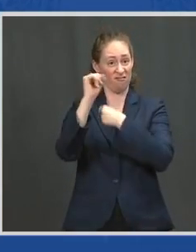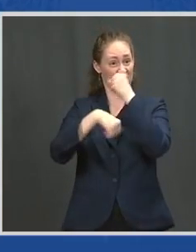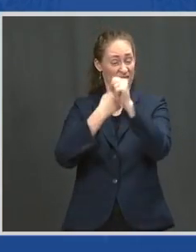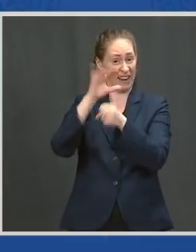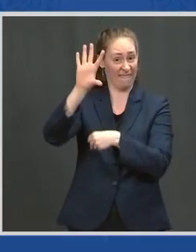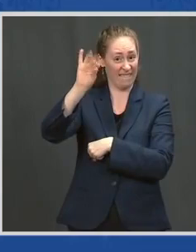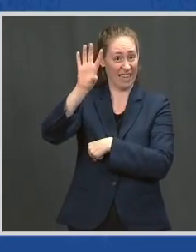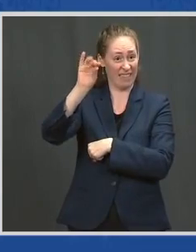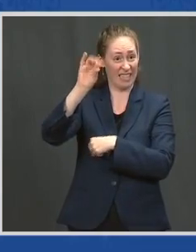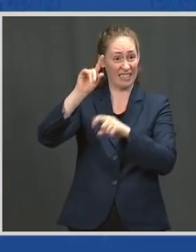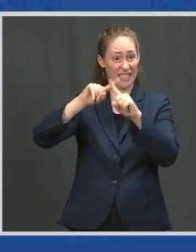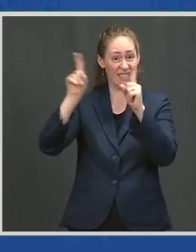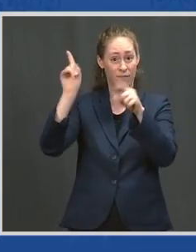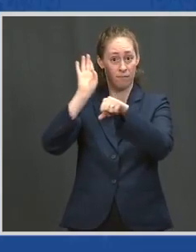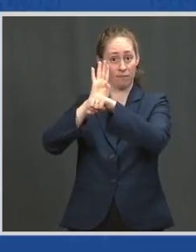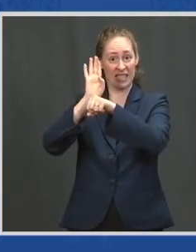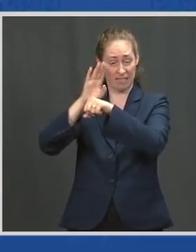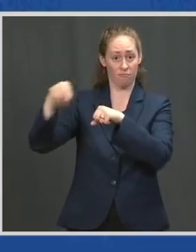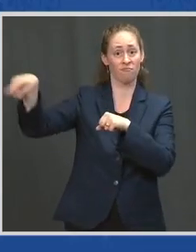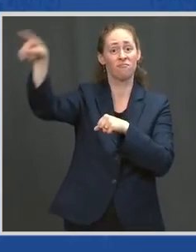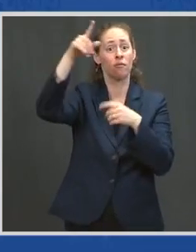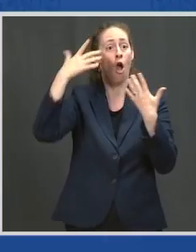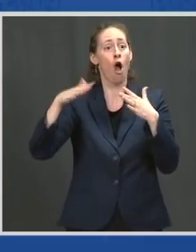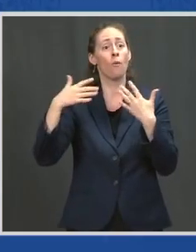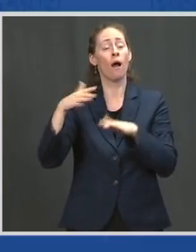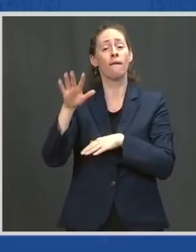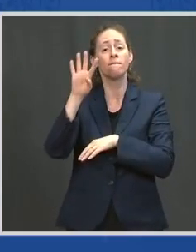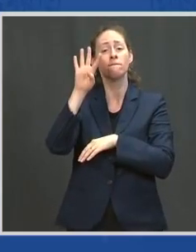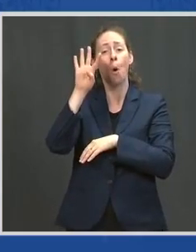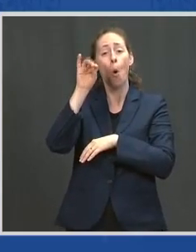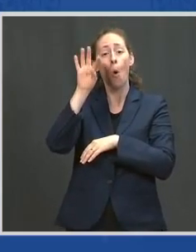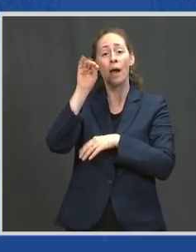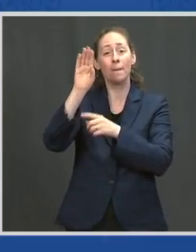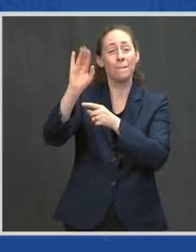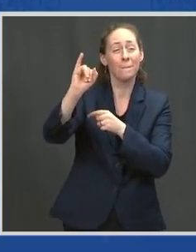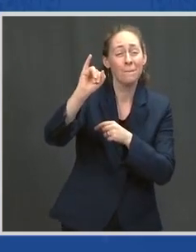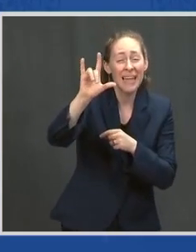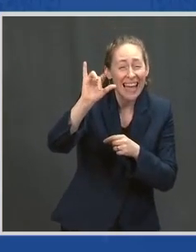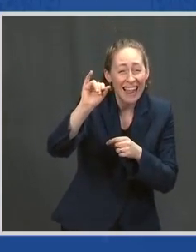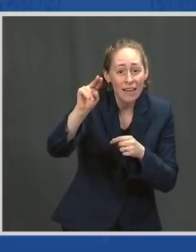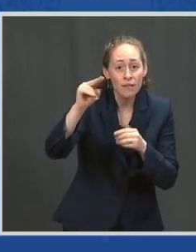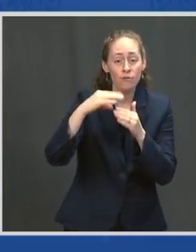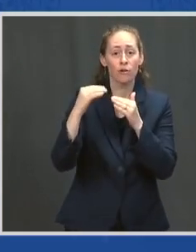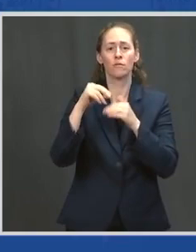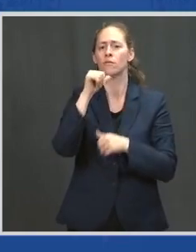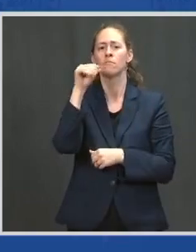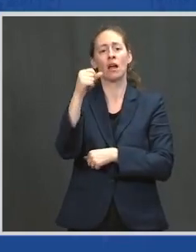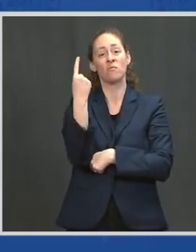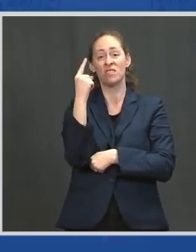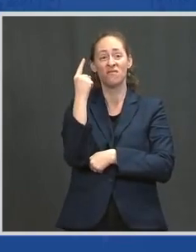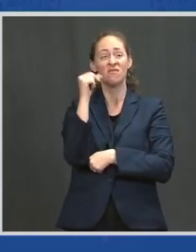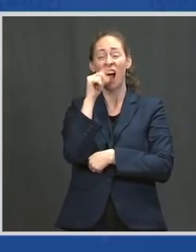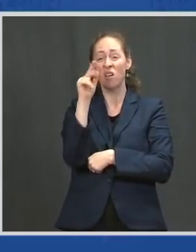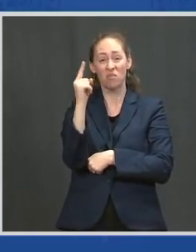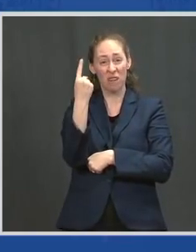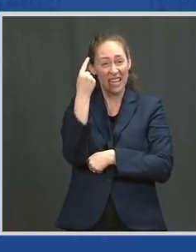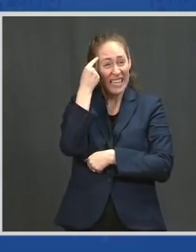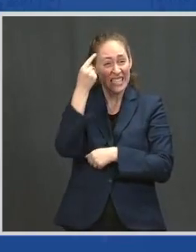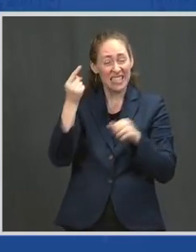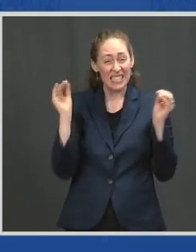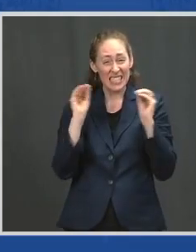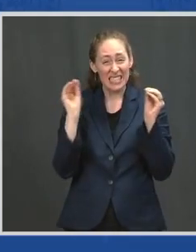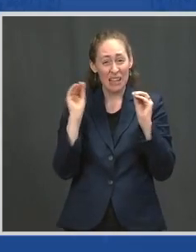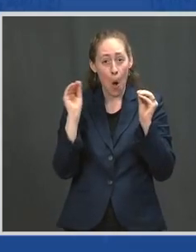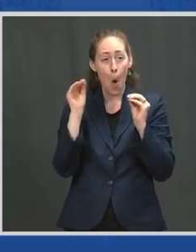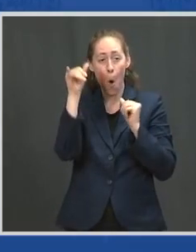billion that didn't pay a single penny in taxes. Not a single penny. I don't want to punish anybody, but everybody should chip in. Everybody should pay